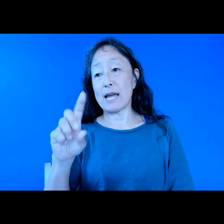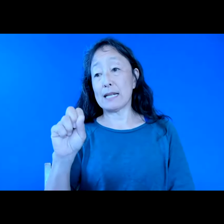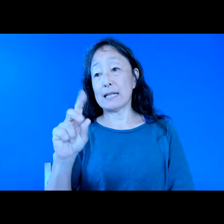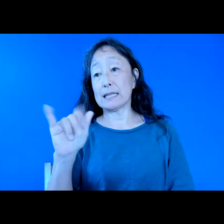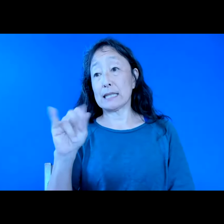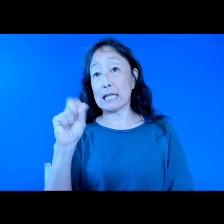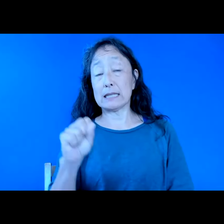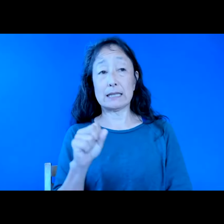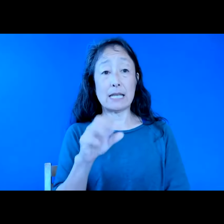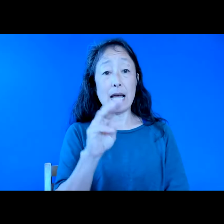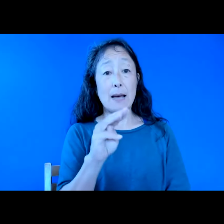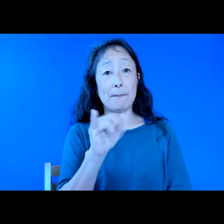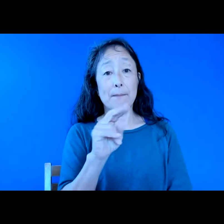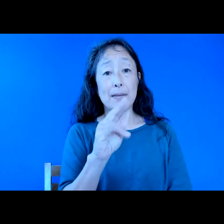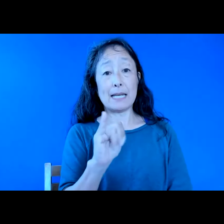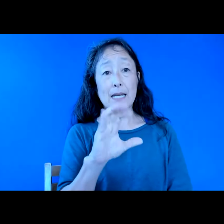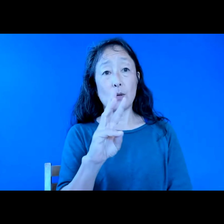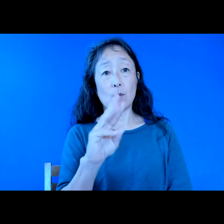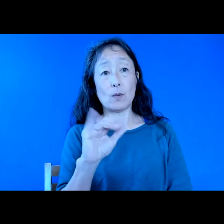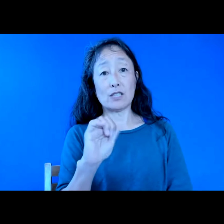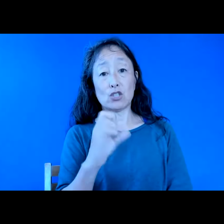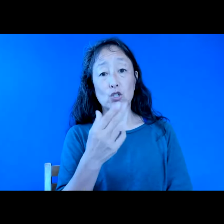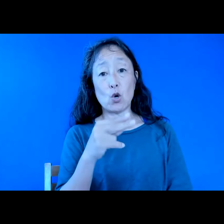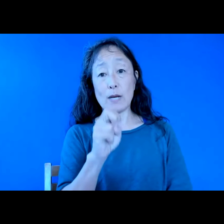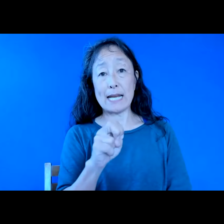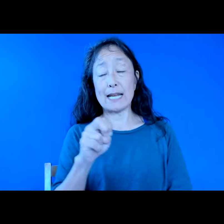got a lot to fight for, but it is on the table, yes.